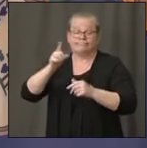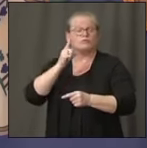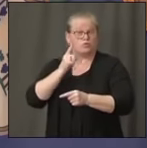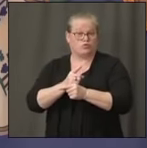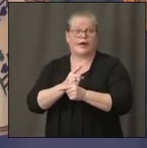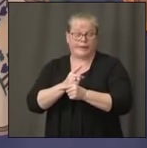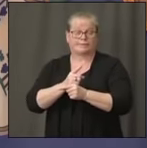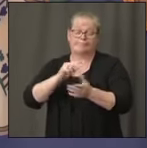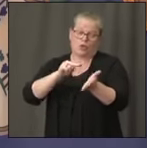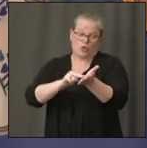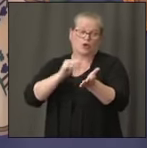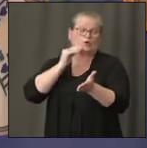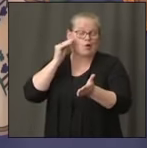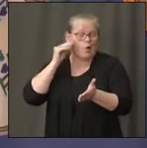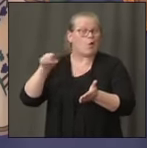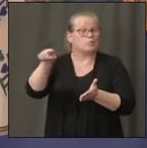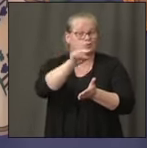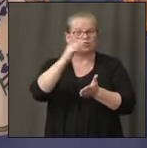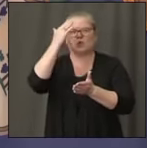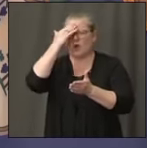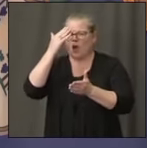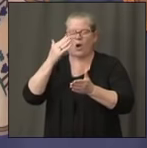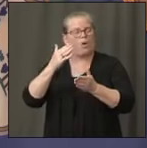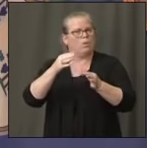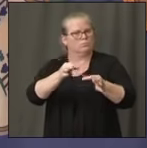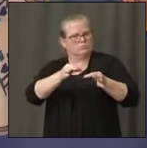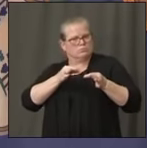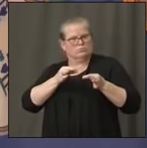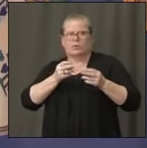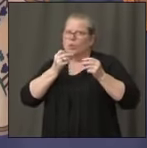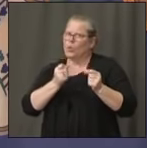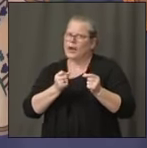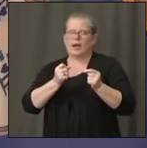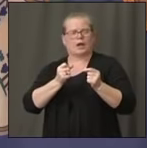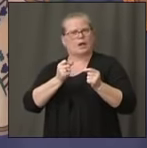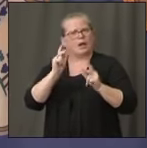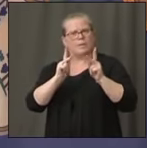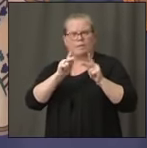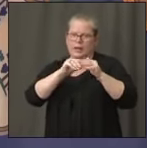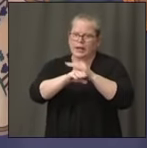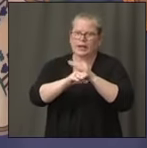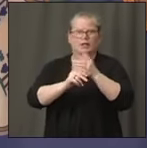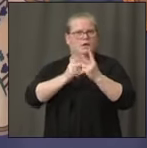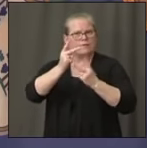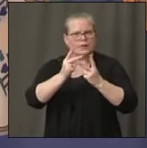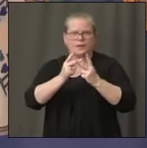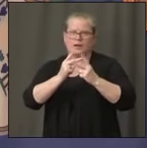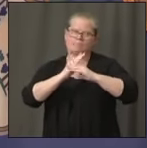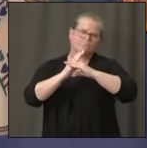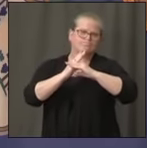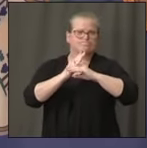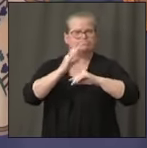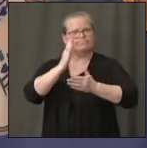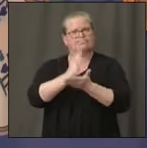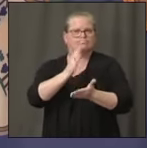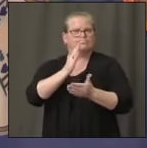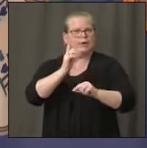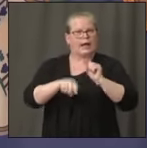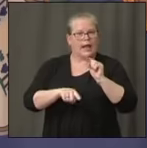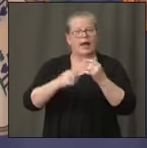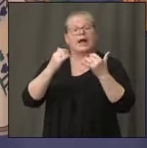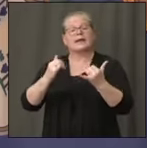as you know, in terms of stopping visitations, inspecting all of them. Now we've got a third party that's going to specialize in this, respond to